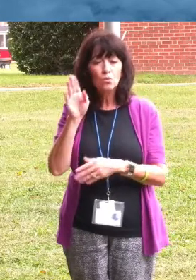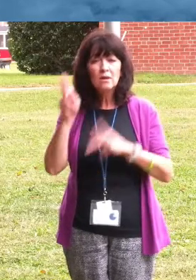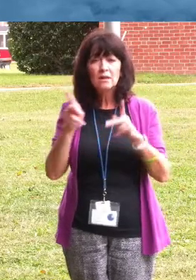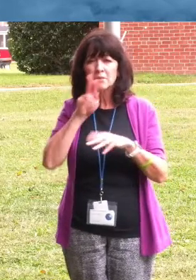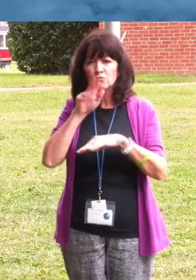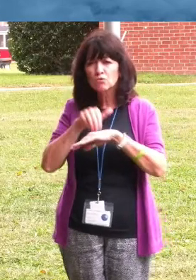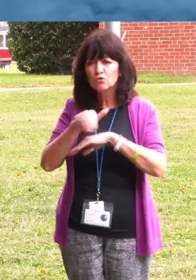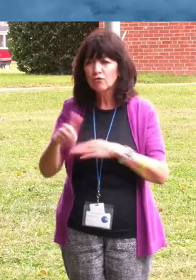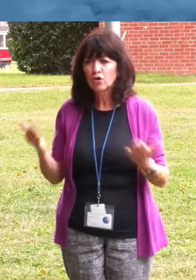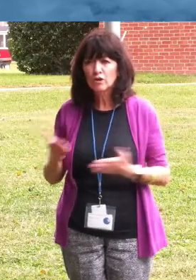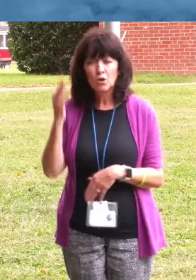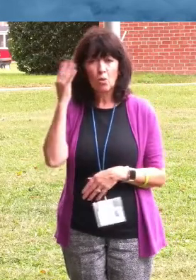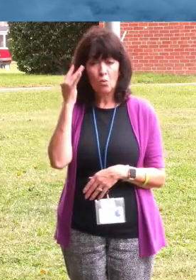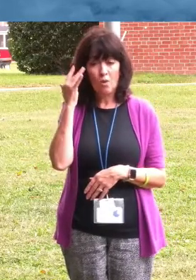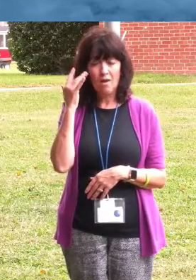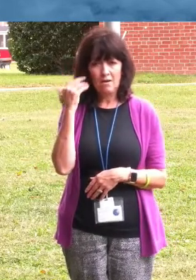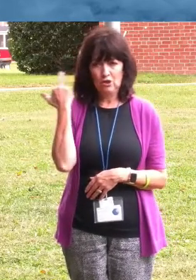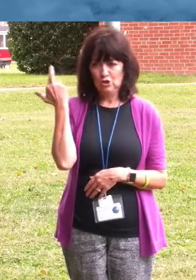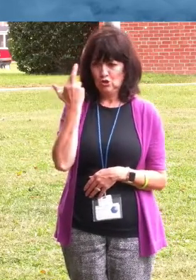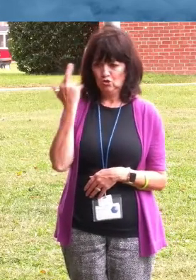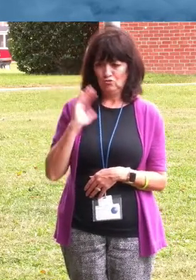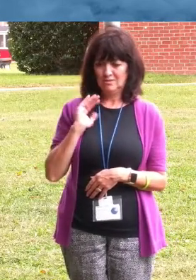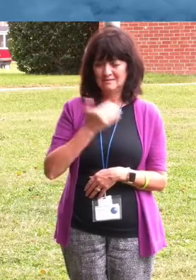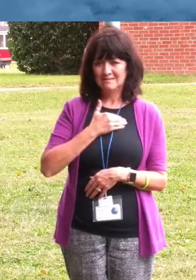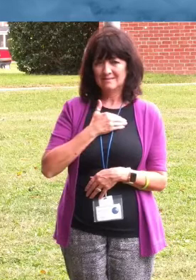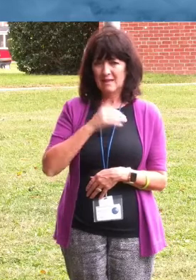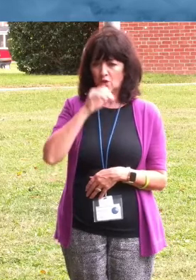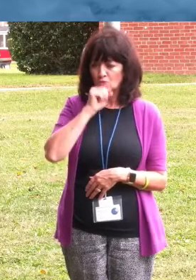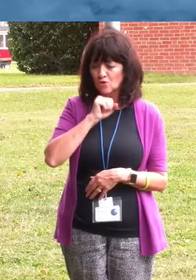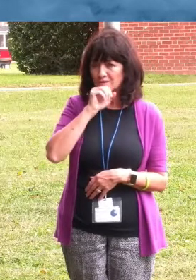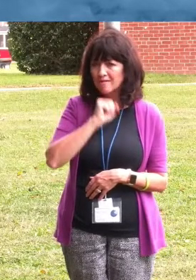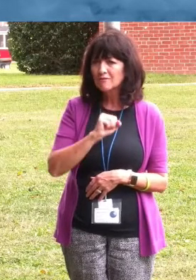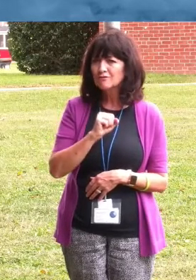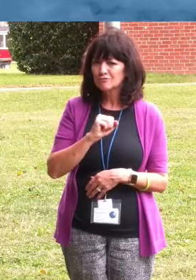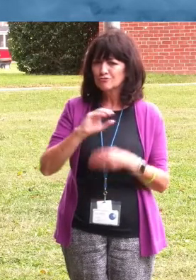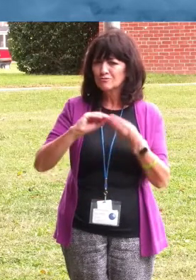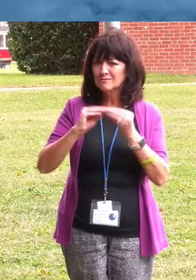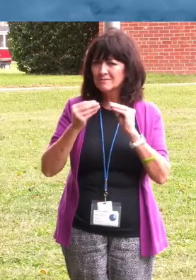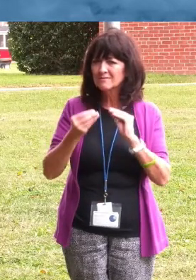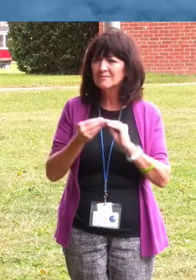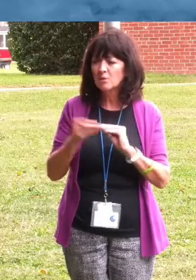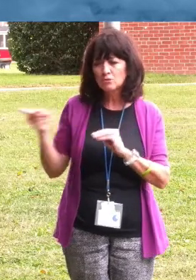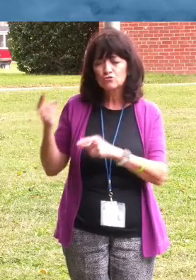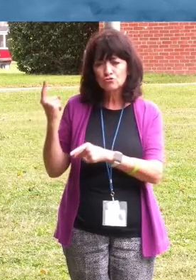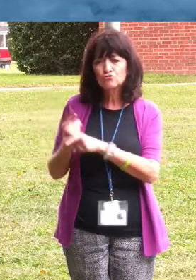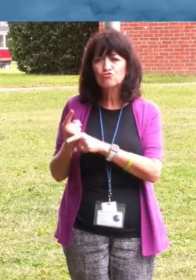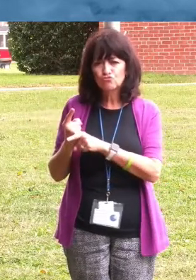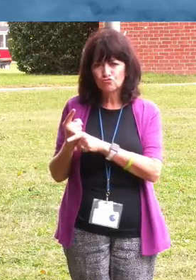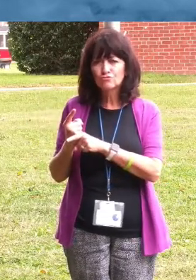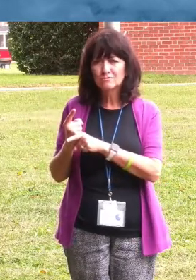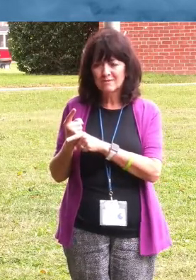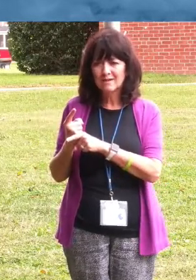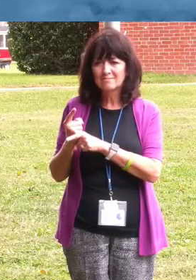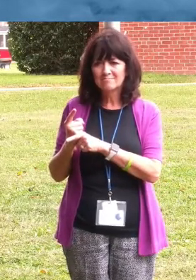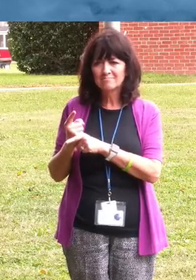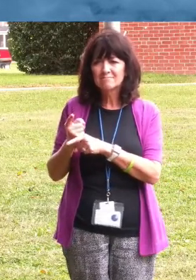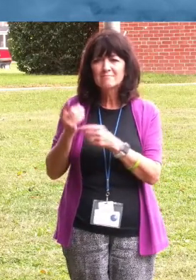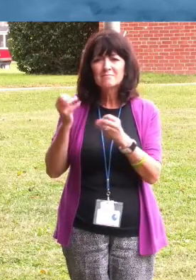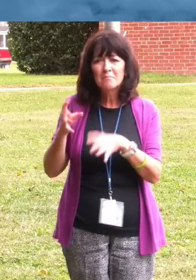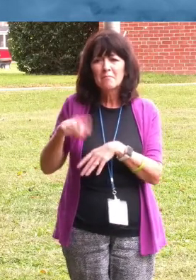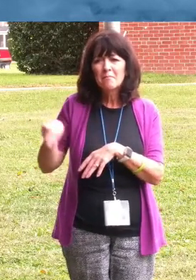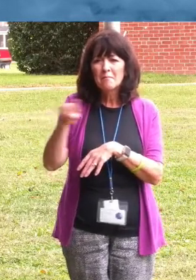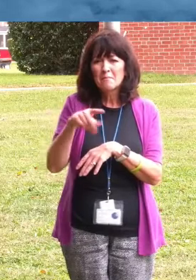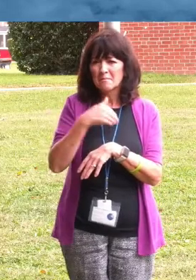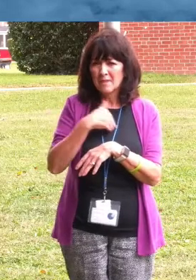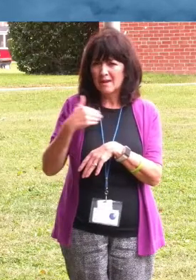because of our census, Governor, as you indicated, our aging population. And you're right, dogged members to protect us,